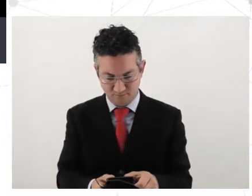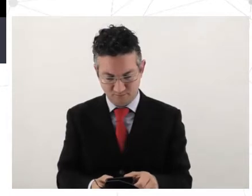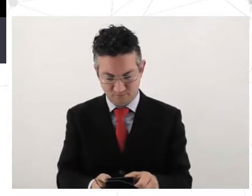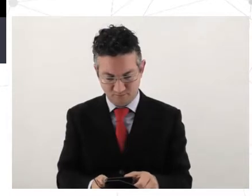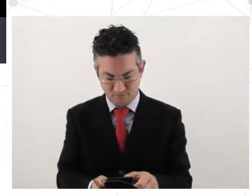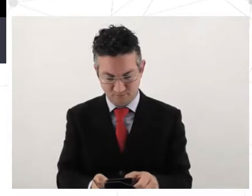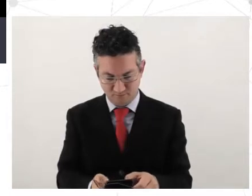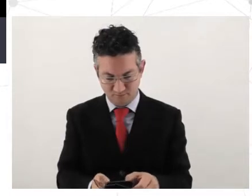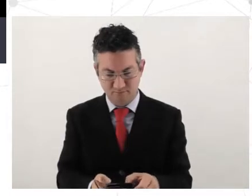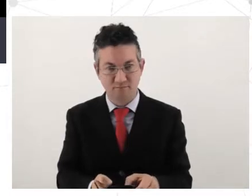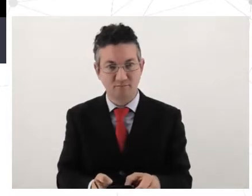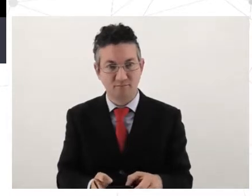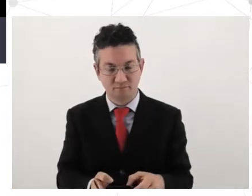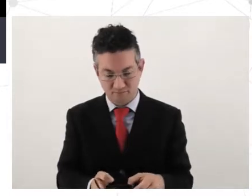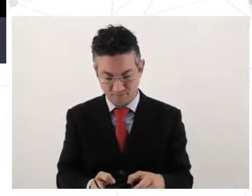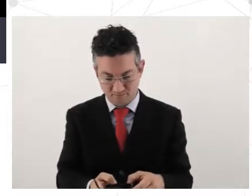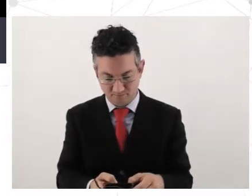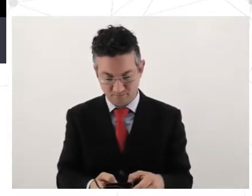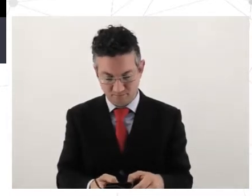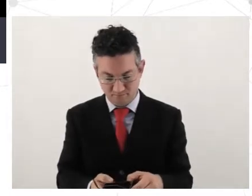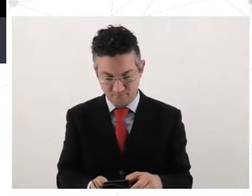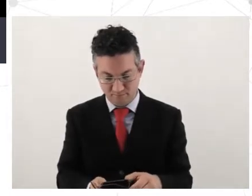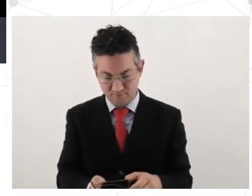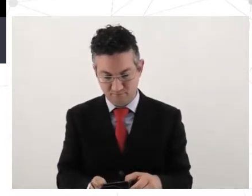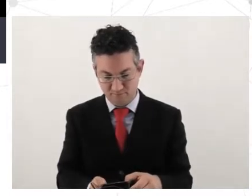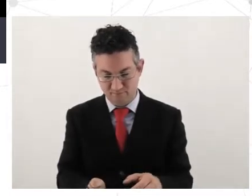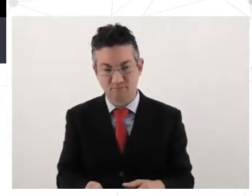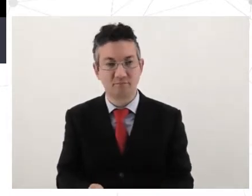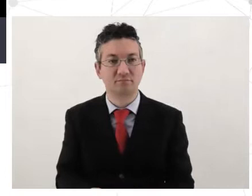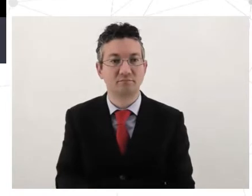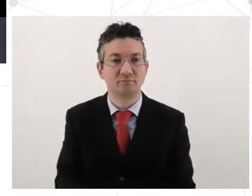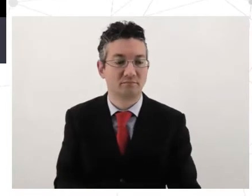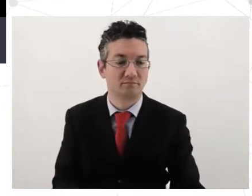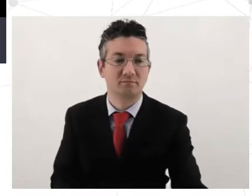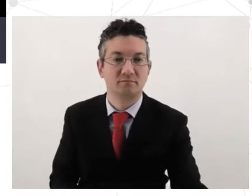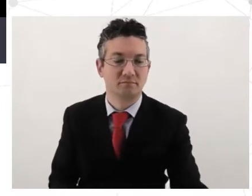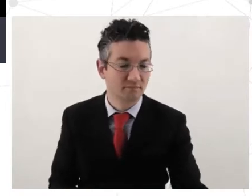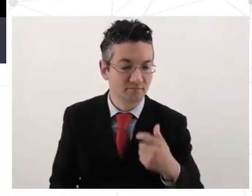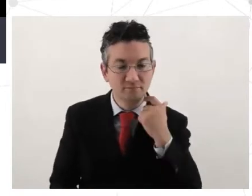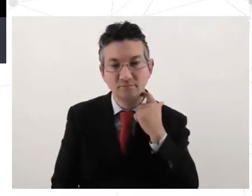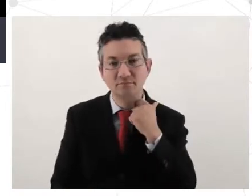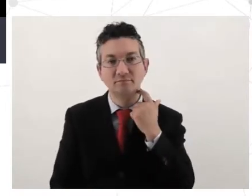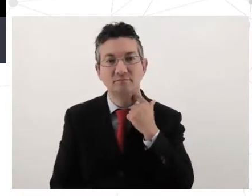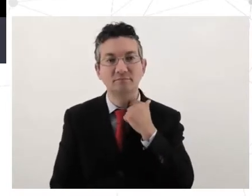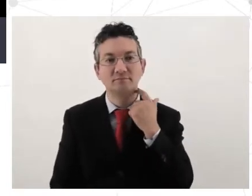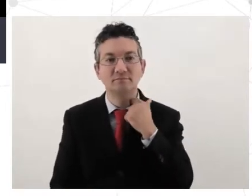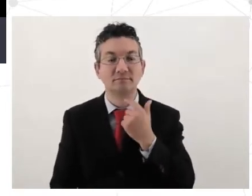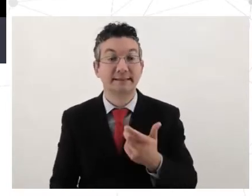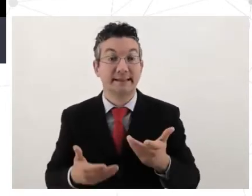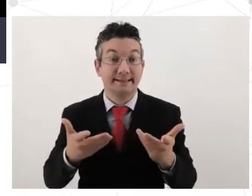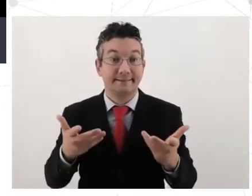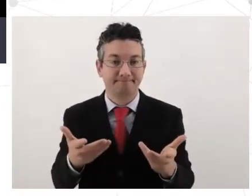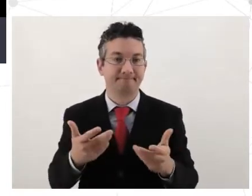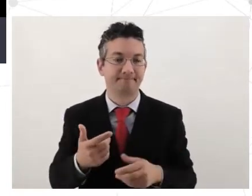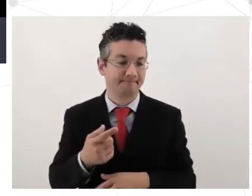work very closely in the area of adaptive sports and are partnering with organizations to help create new and empowering experiences